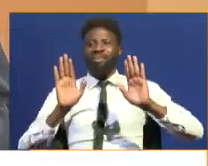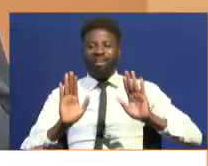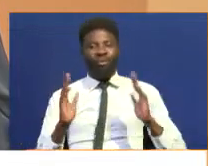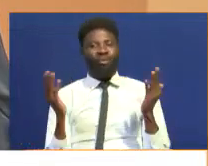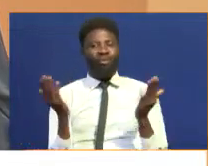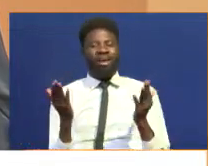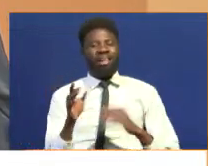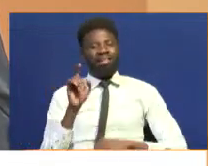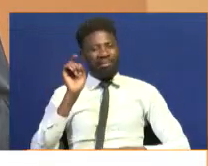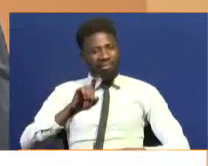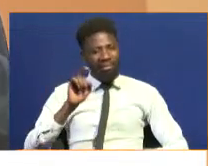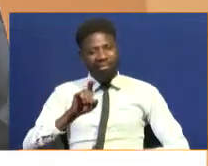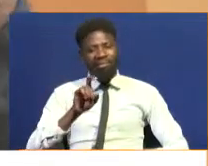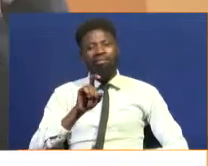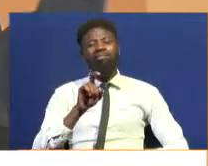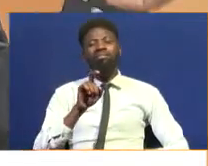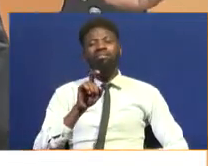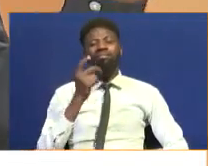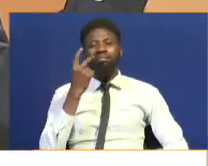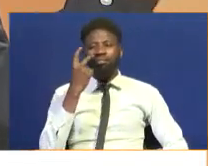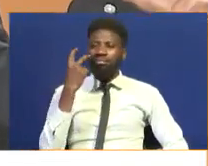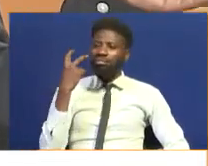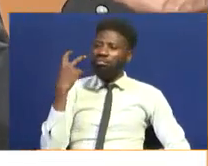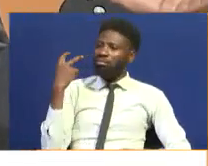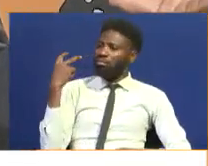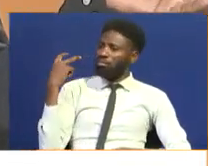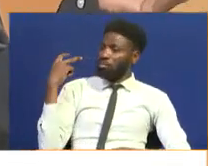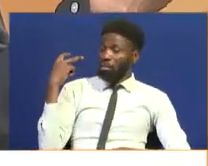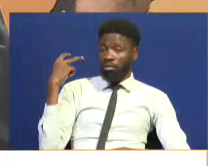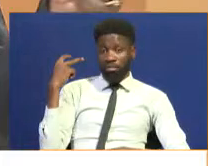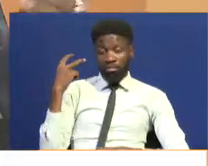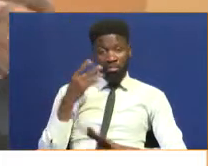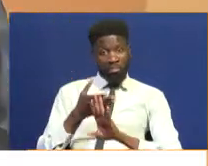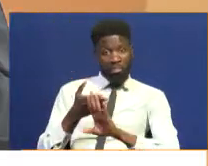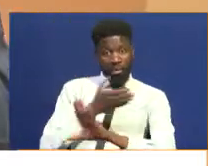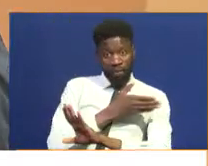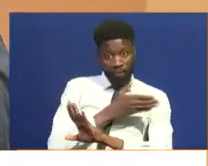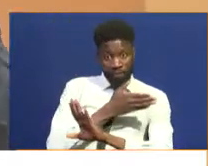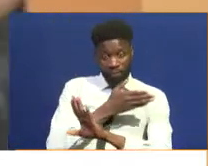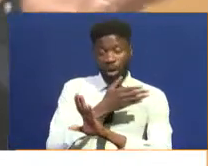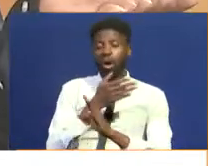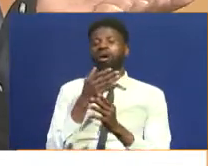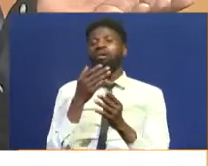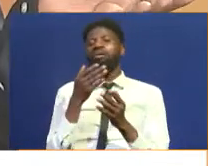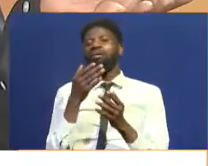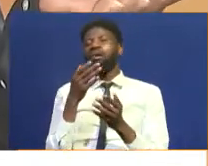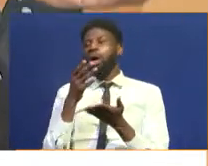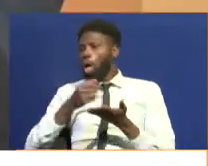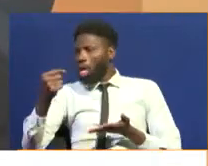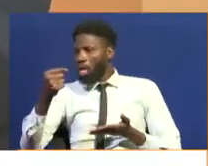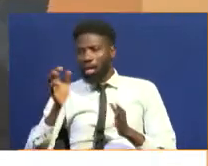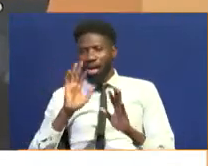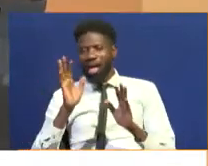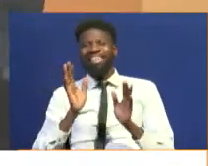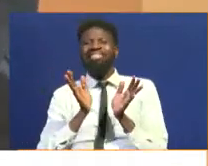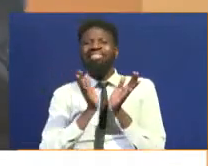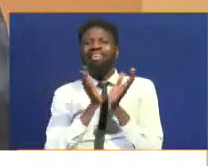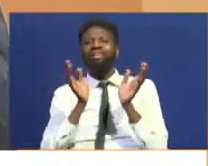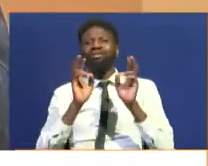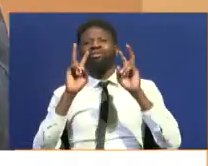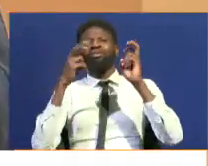been happening since, actually not even since the impeachment, but overall, the whole conversation, it